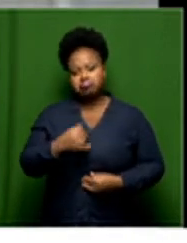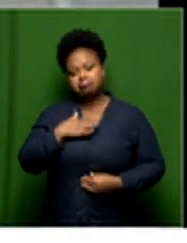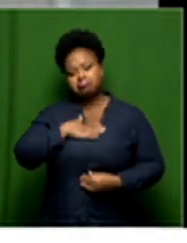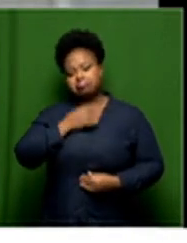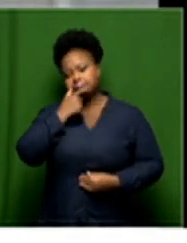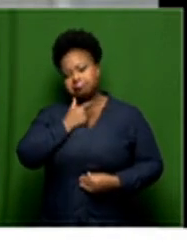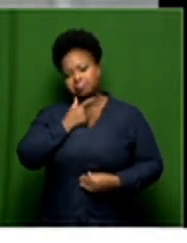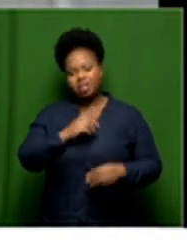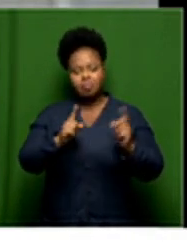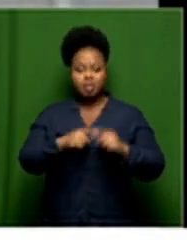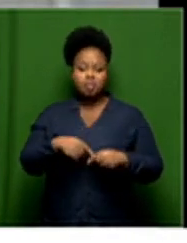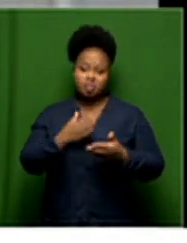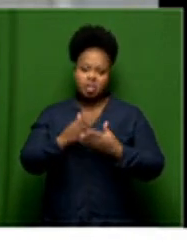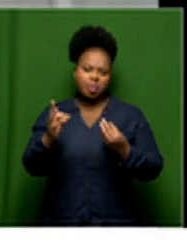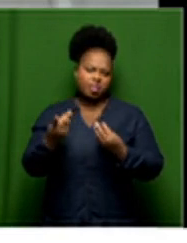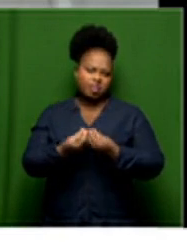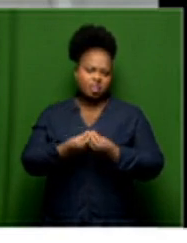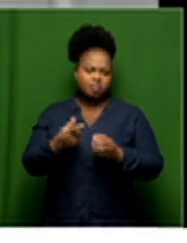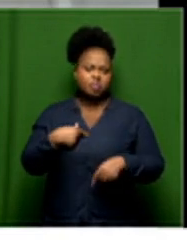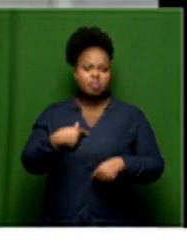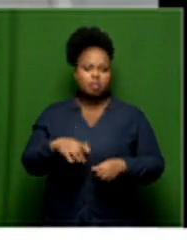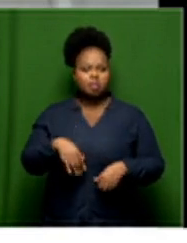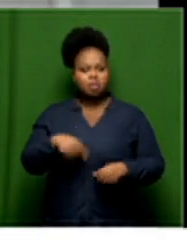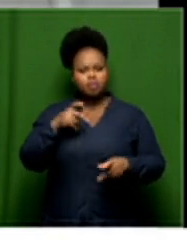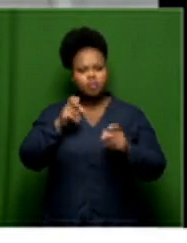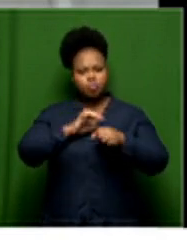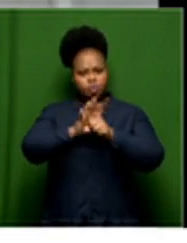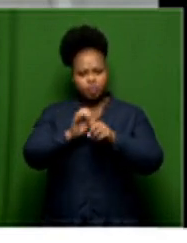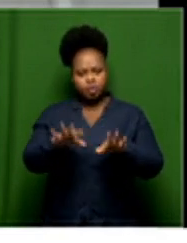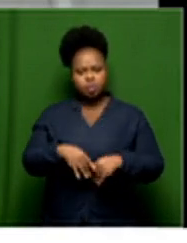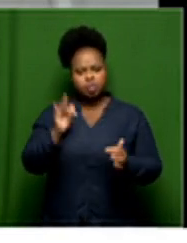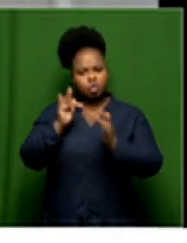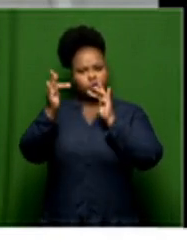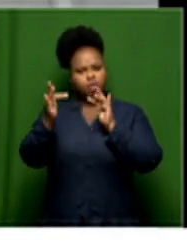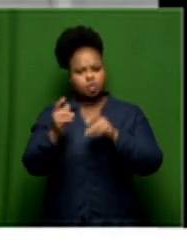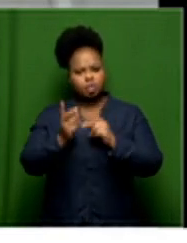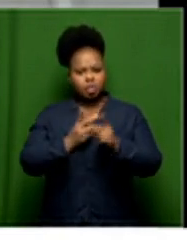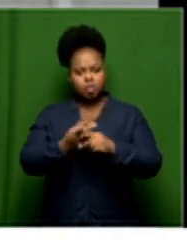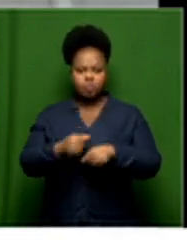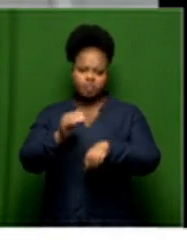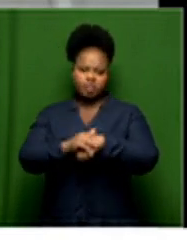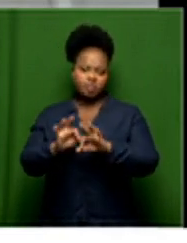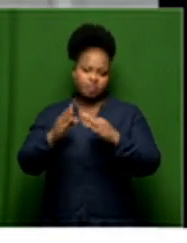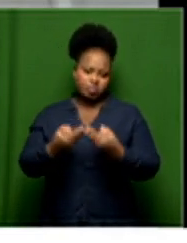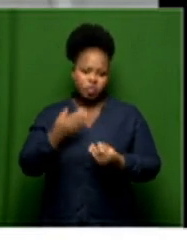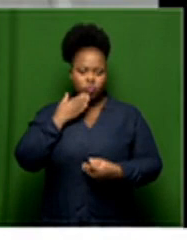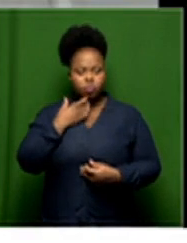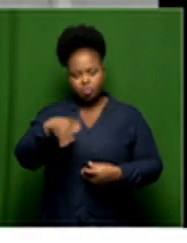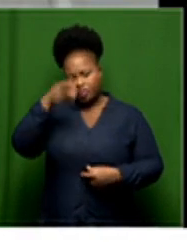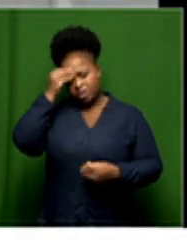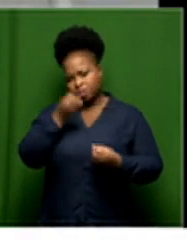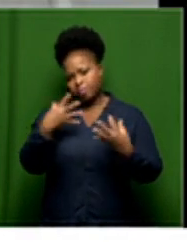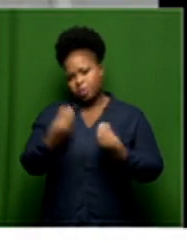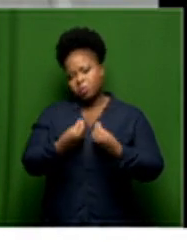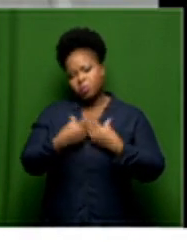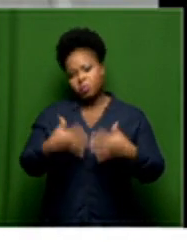devastating. I mean, if there's some stuff that I'd like to take out of COVID is learning to reconnect with friends and family. That's been a big lesson that's come